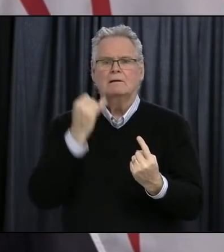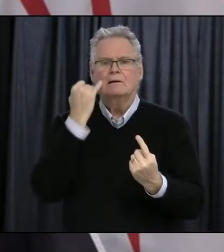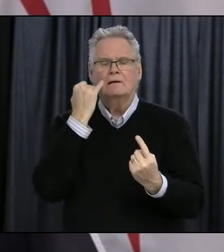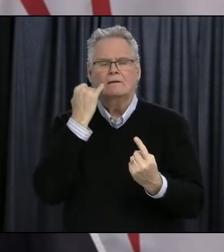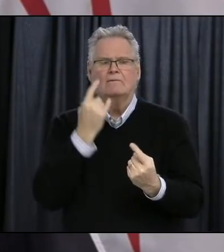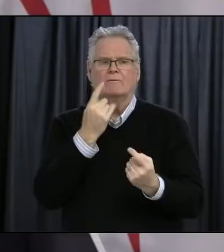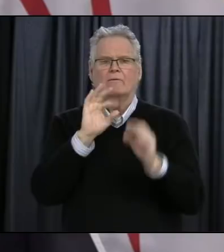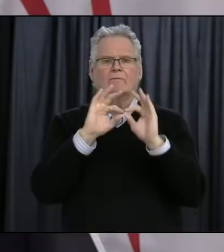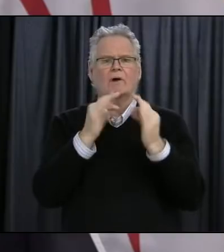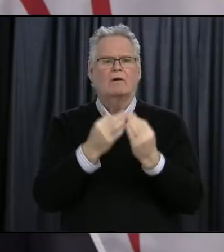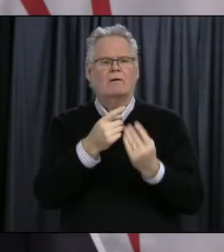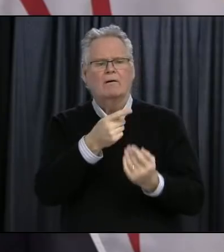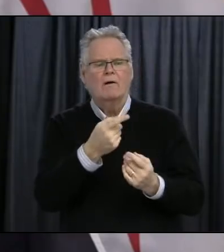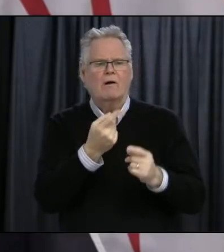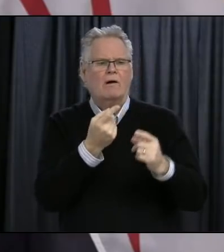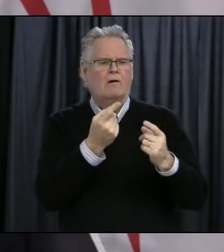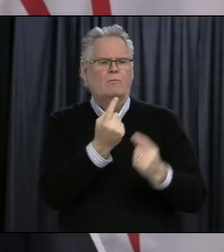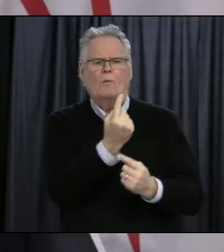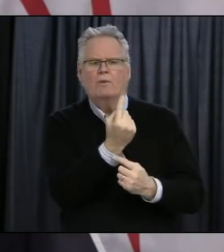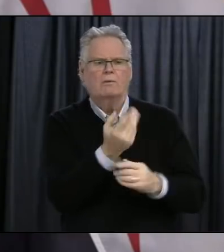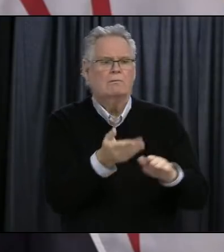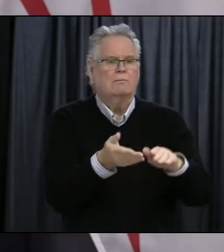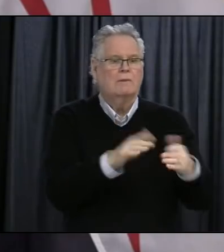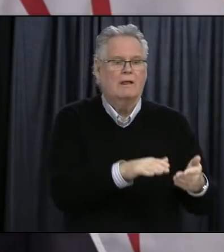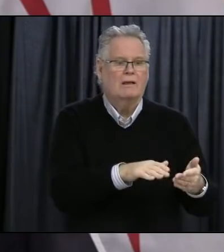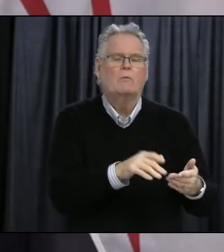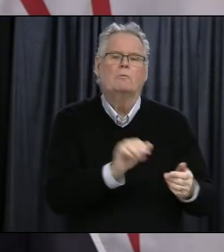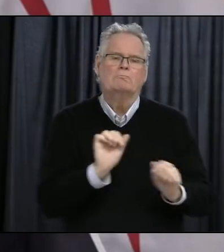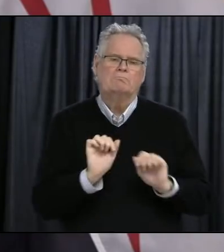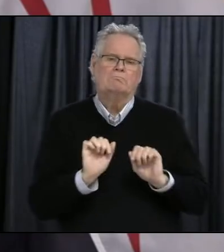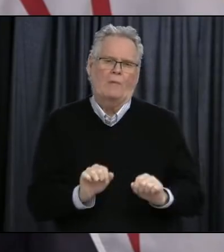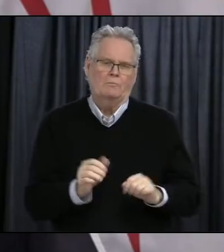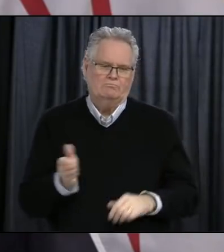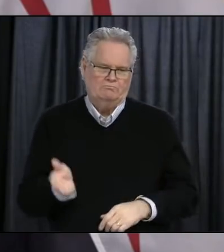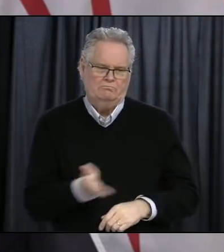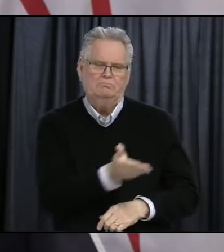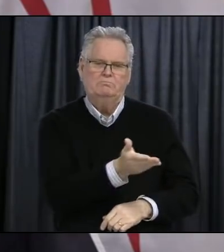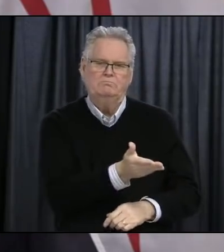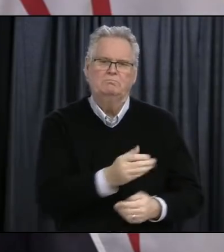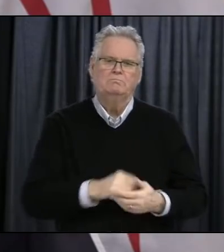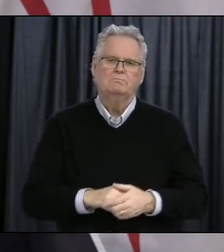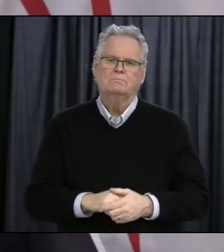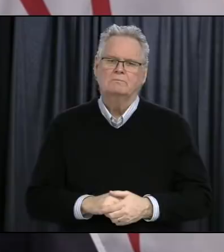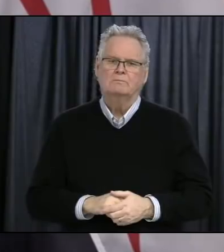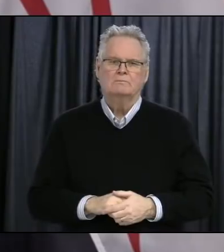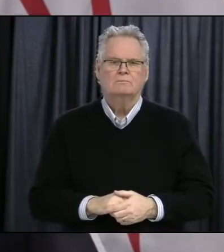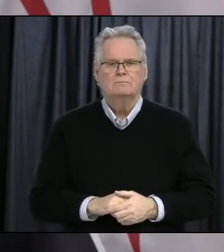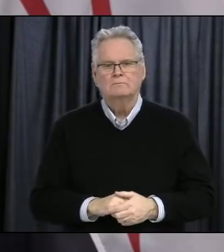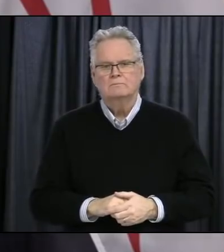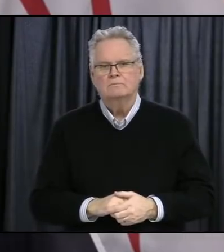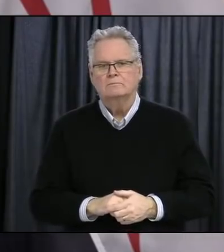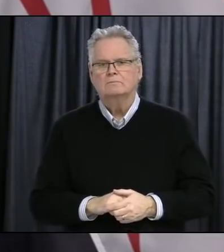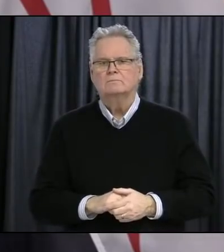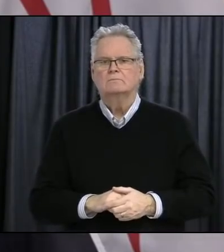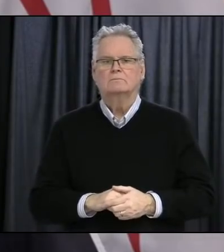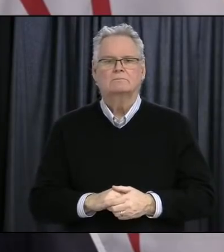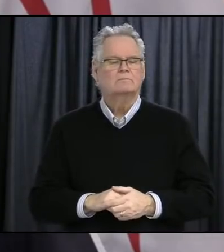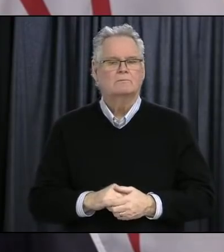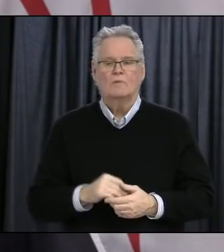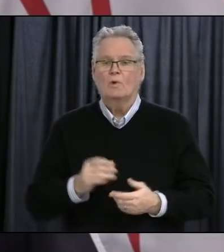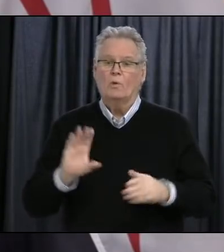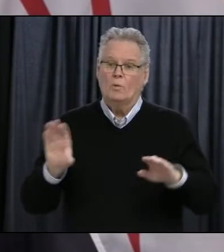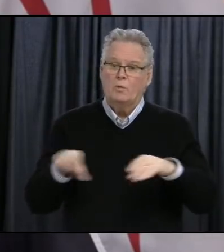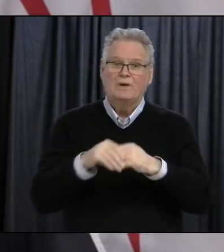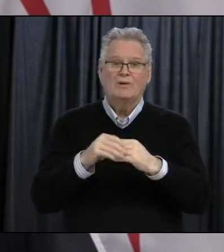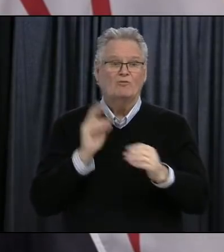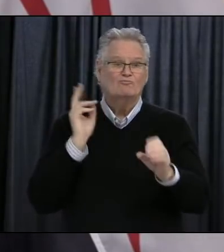In stage 4, if the worker, if they continue to be asymptomatic, will need to have a test again either on day 11, 12, or 13, with day